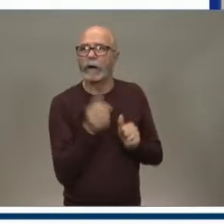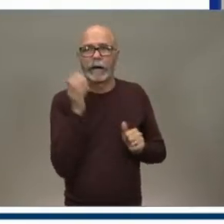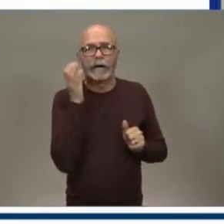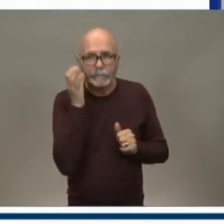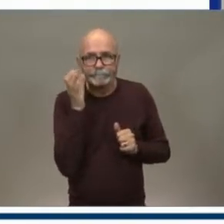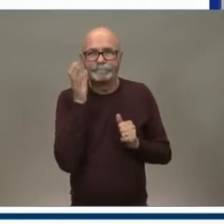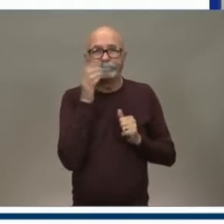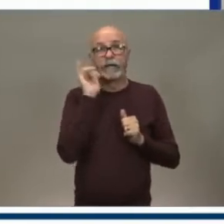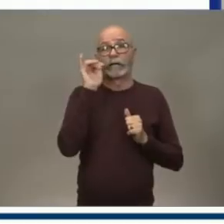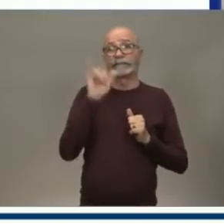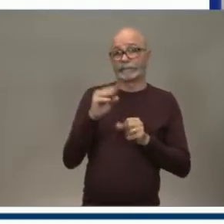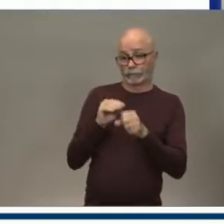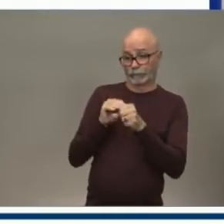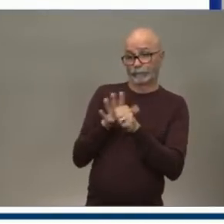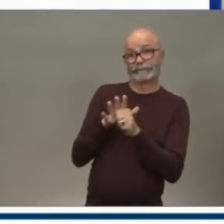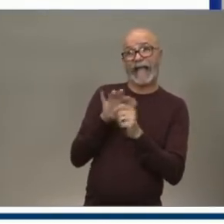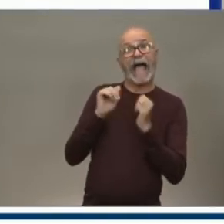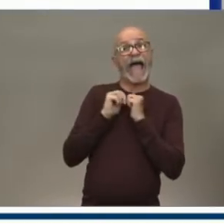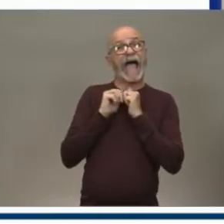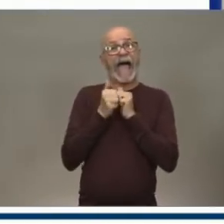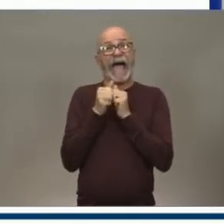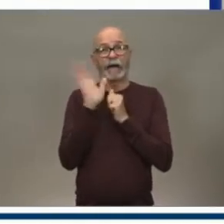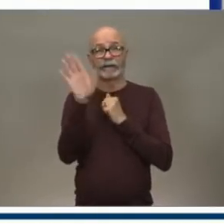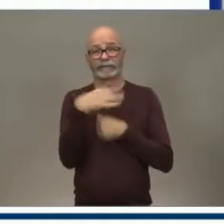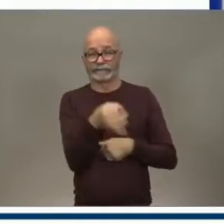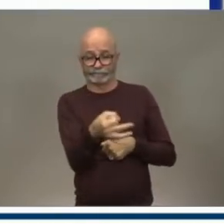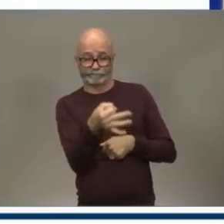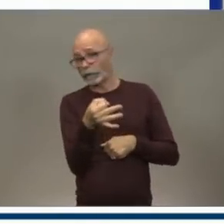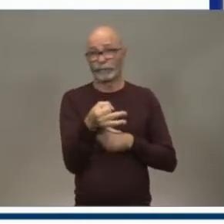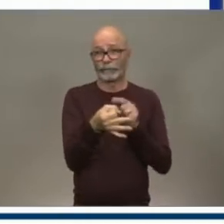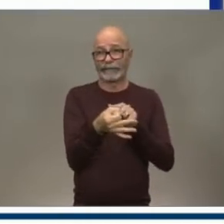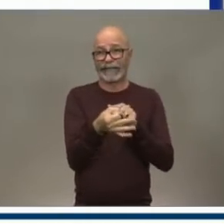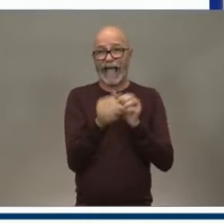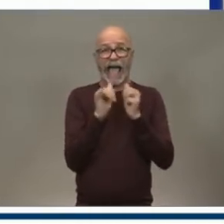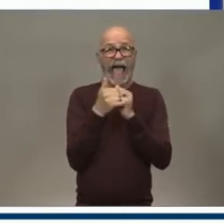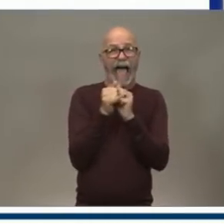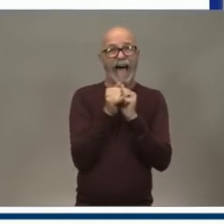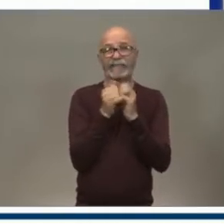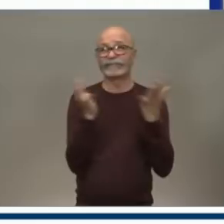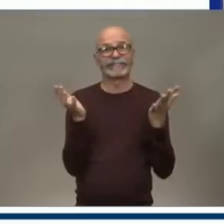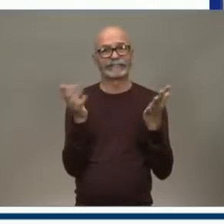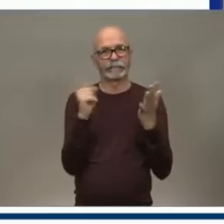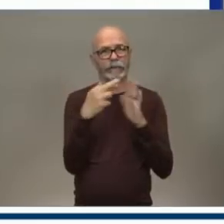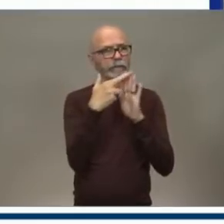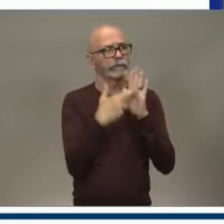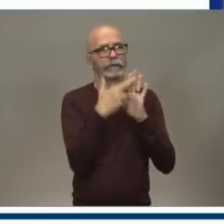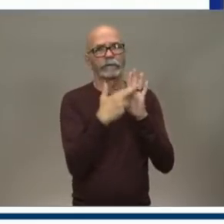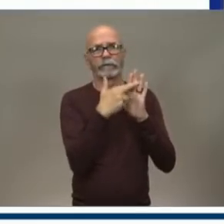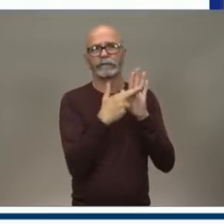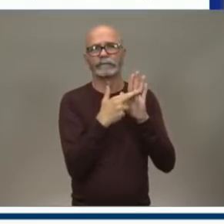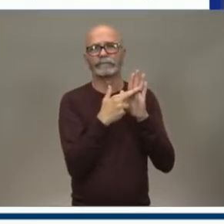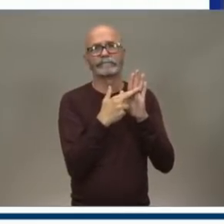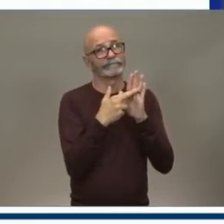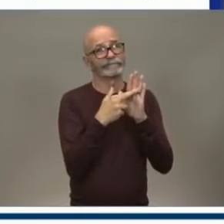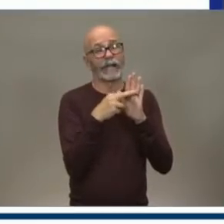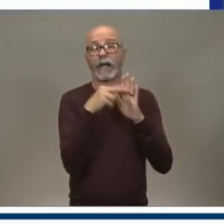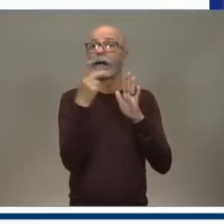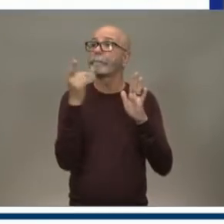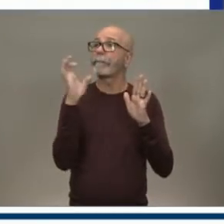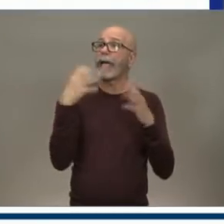within our own hands. We just need to follow the public health protocol. We're certainly not opening up the Atlantic bubble.